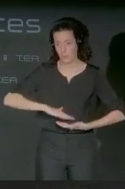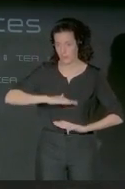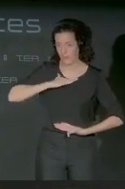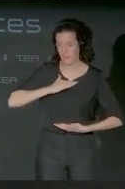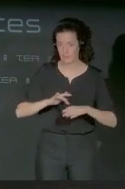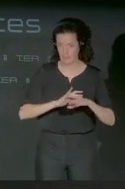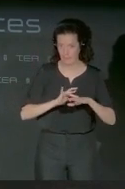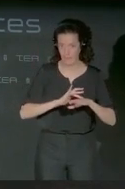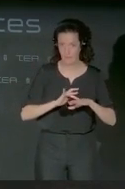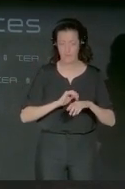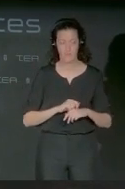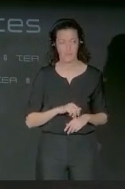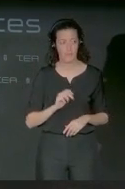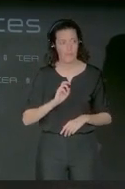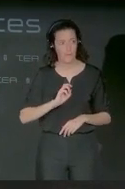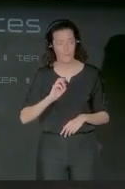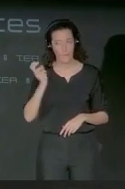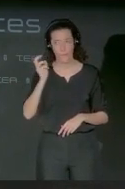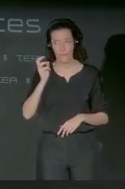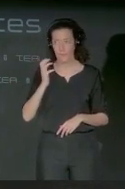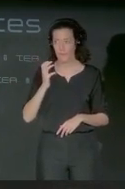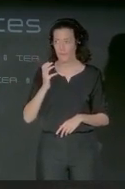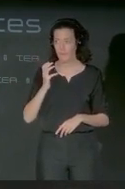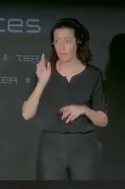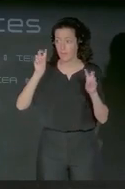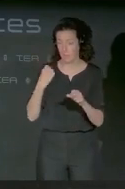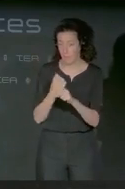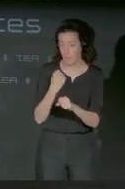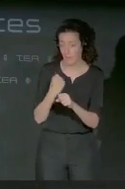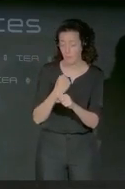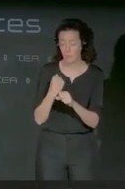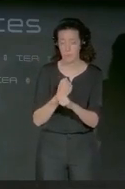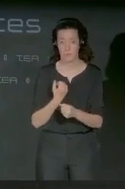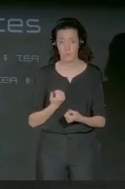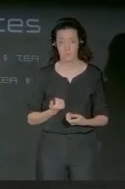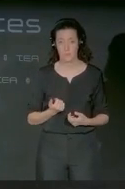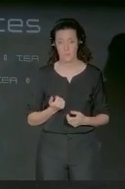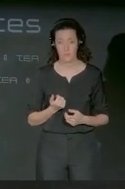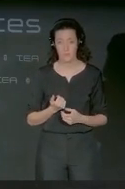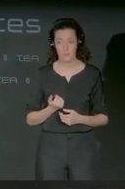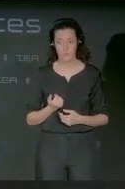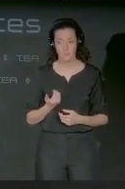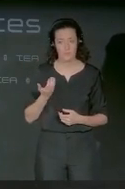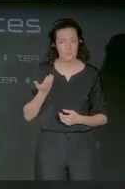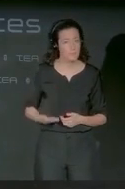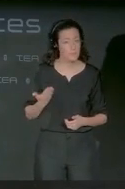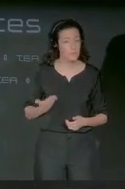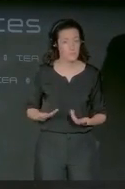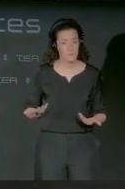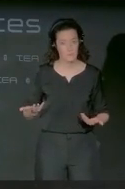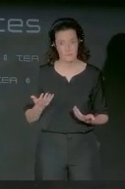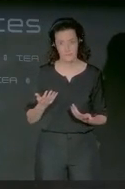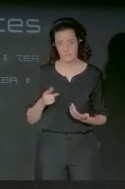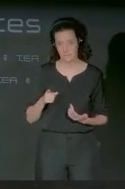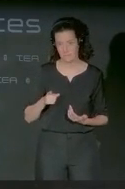there of perhaps making the most out of them, making sure that the video games